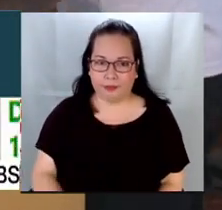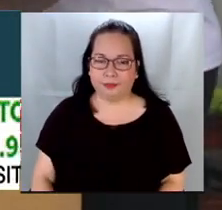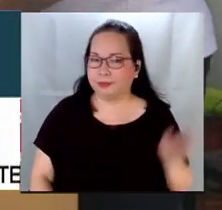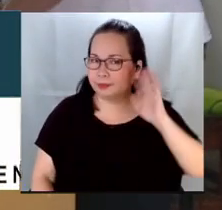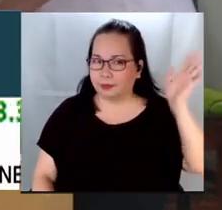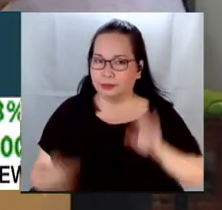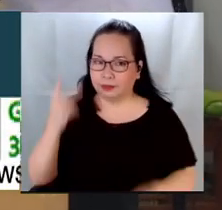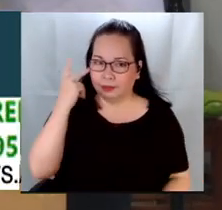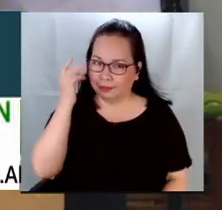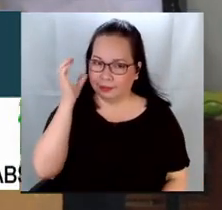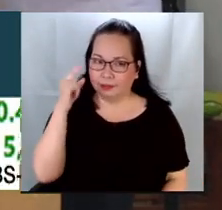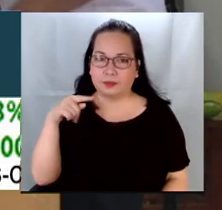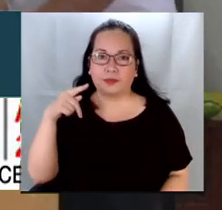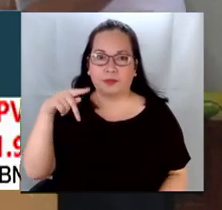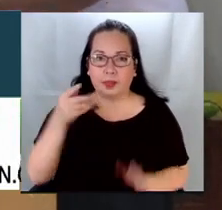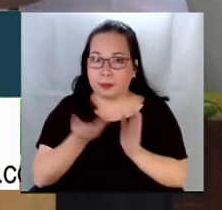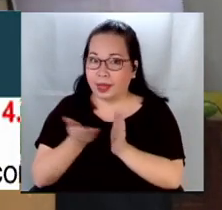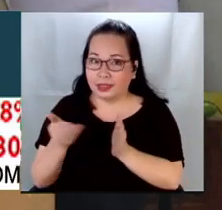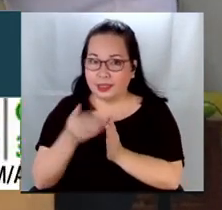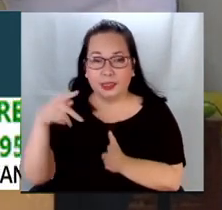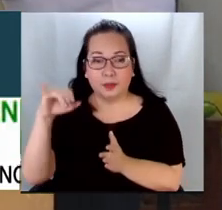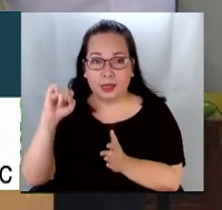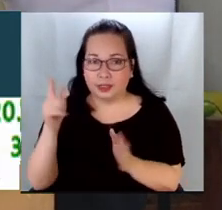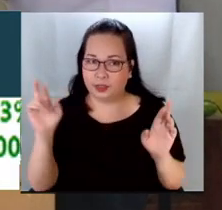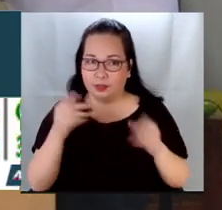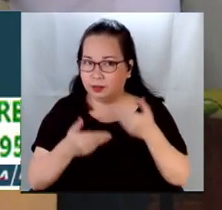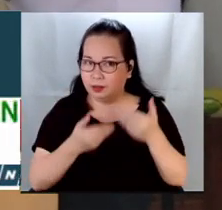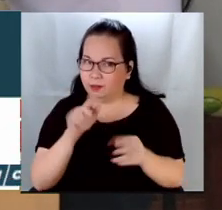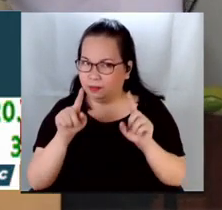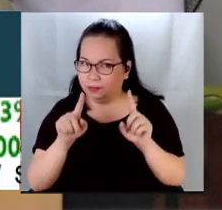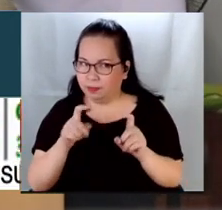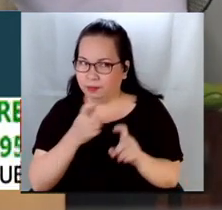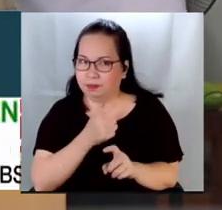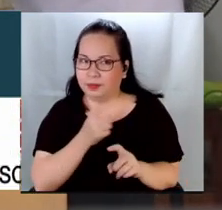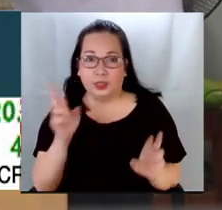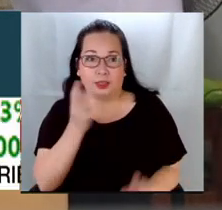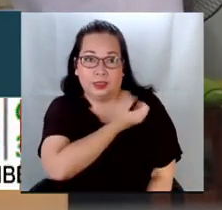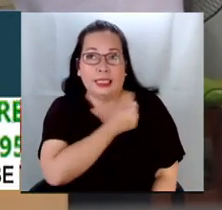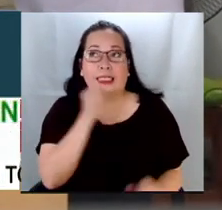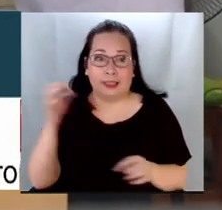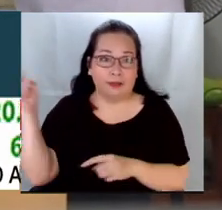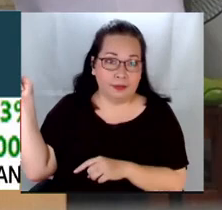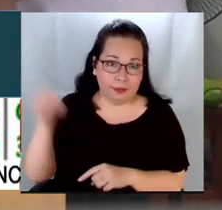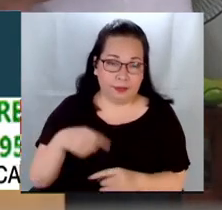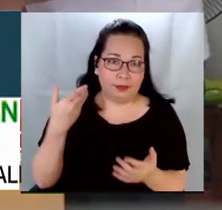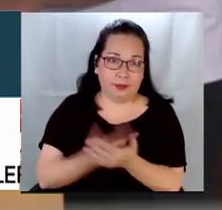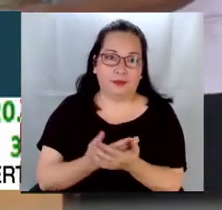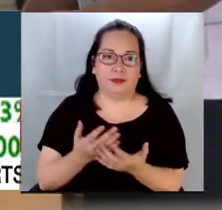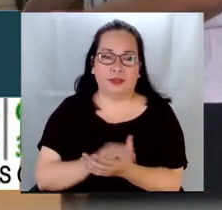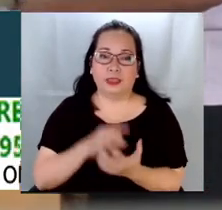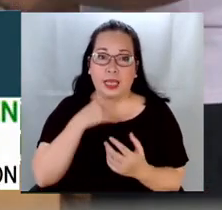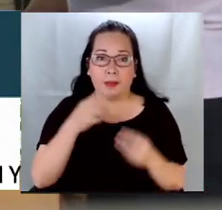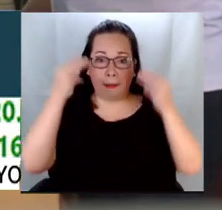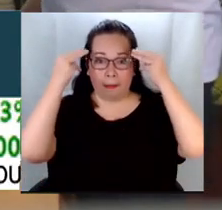City is ready to administer COVID-19 vaccines to its constituents as soon as the vials arrive. That's according to Pasig City Mayor Vico